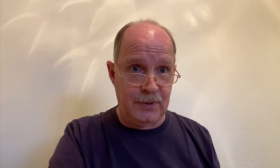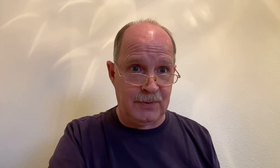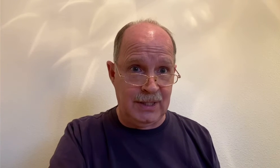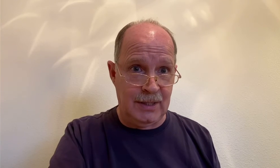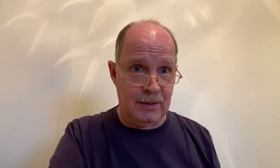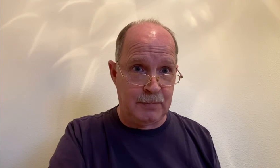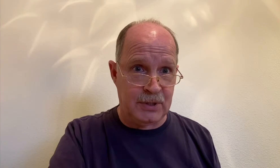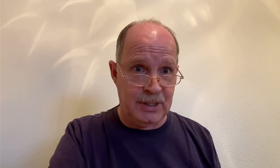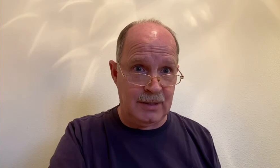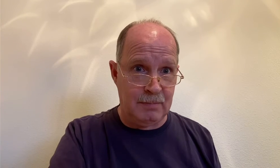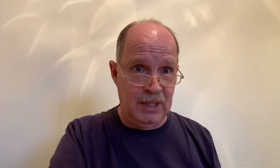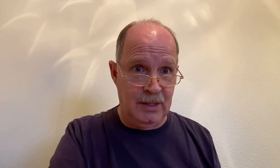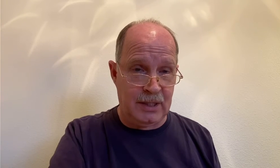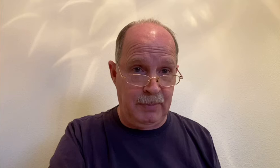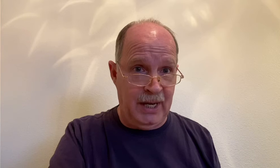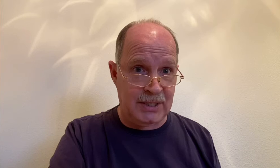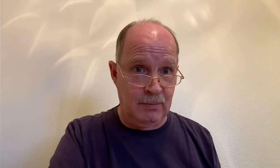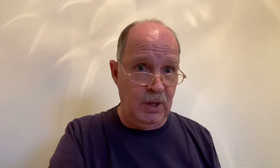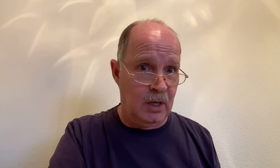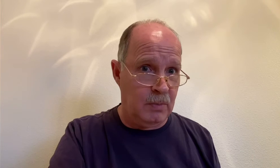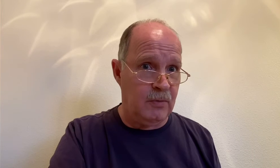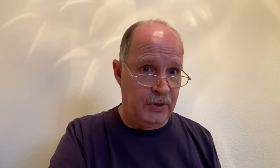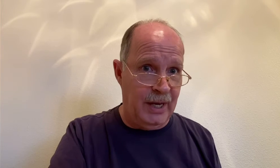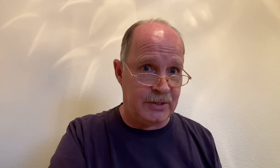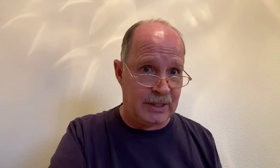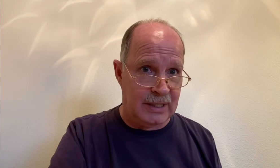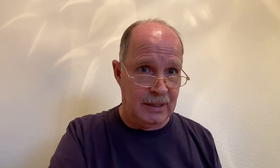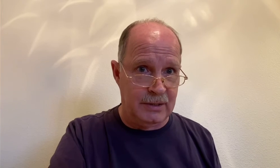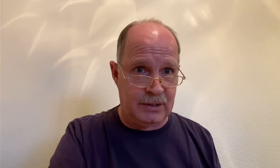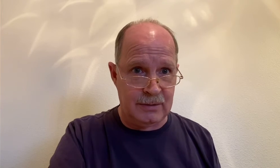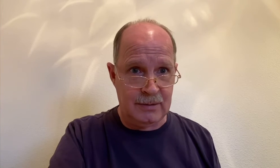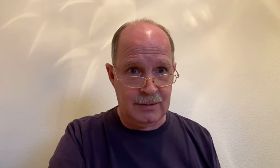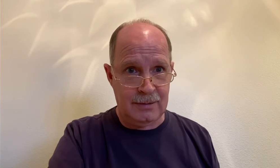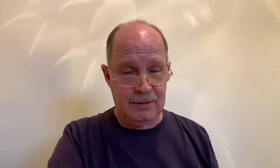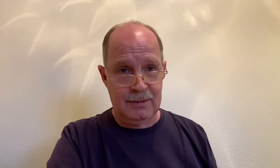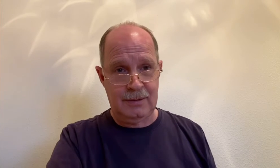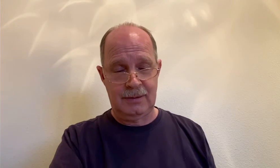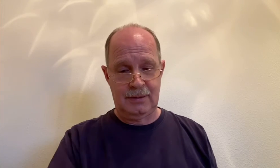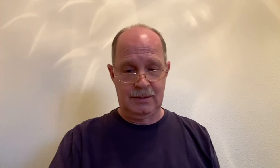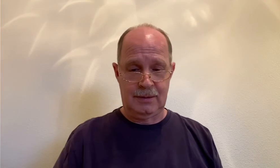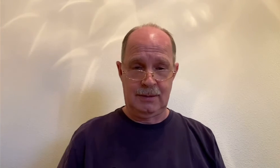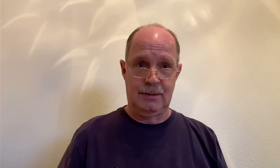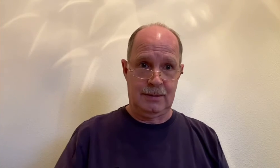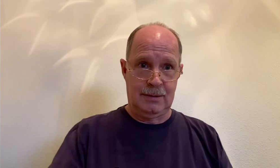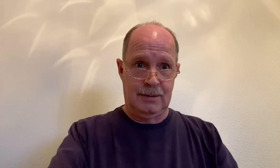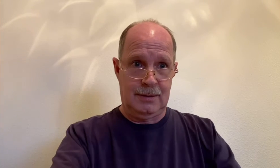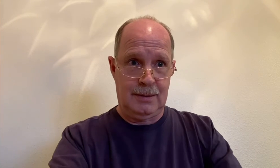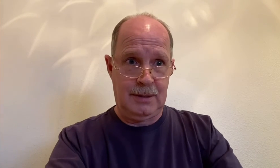Over 1,500% beyond capacity. We're gonna move 1,000 kids.